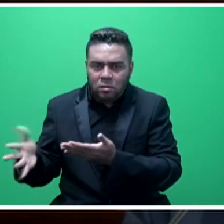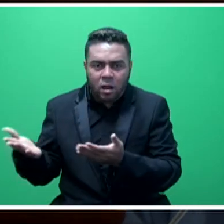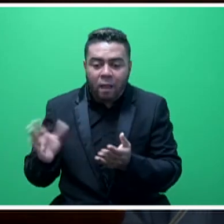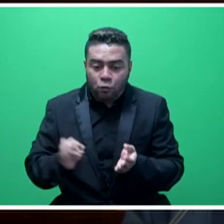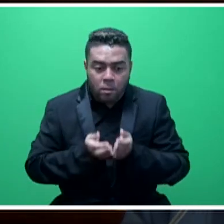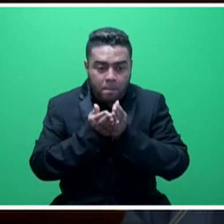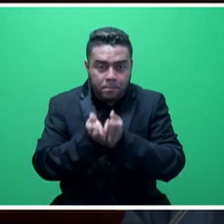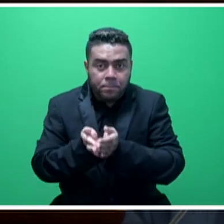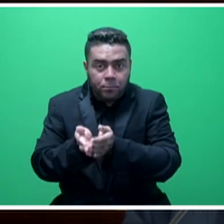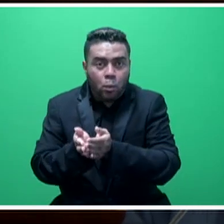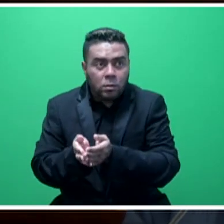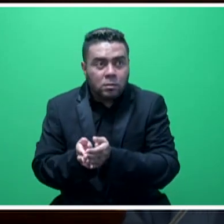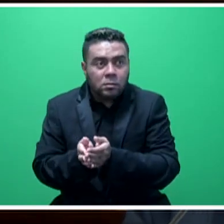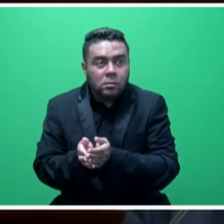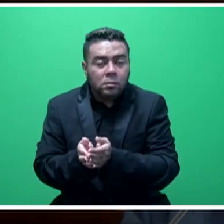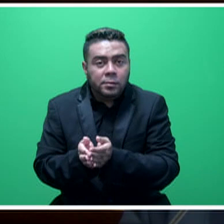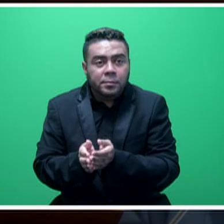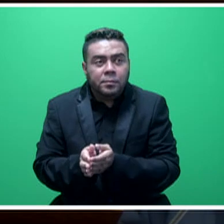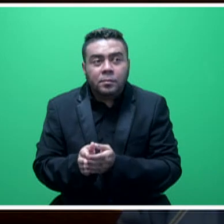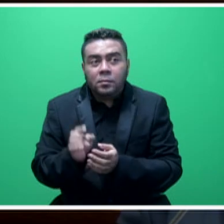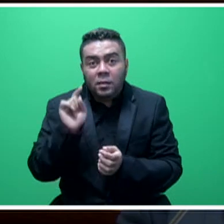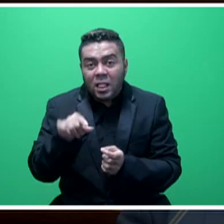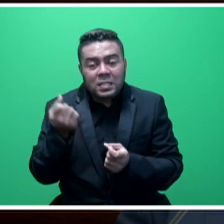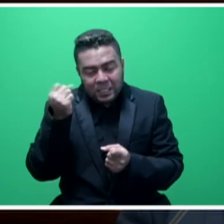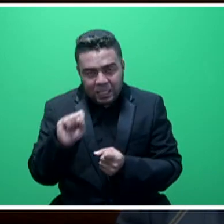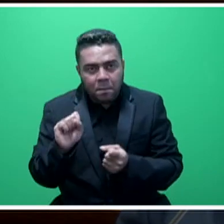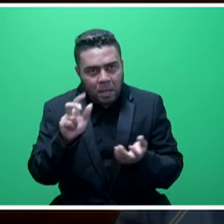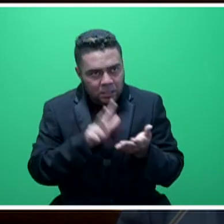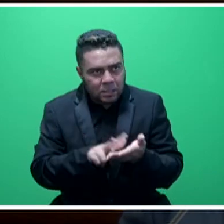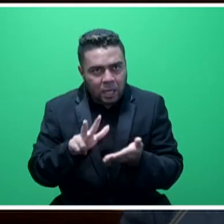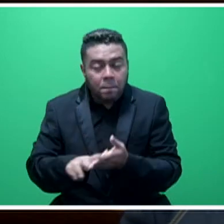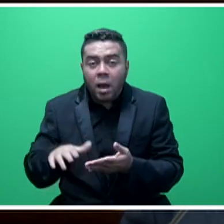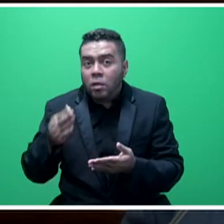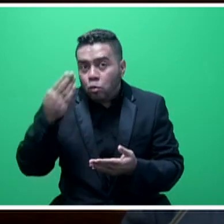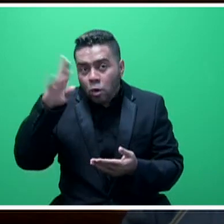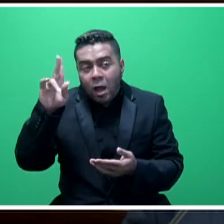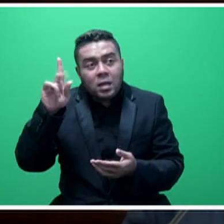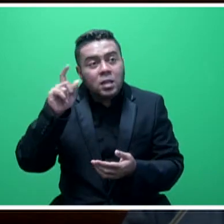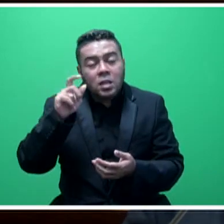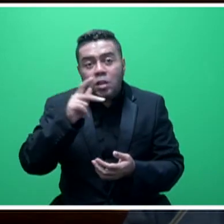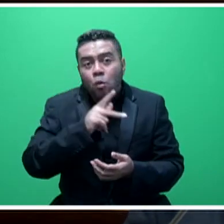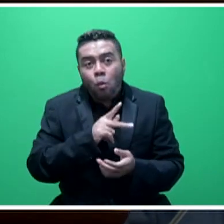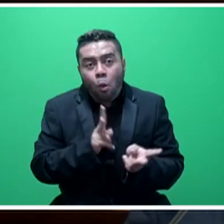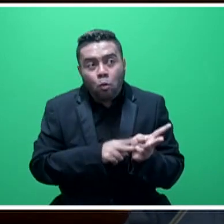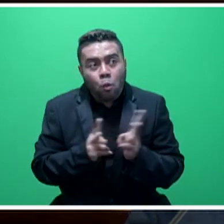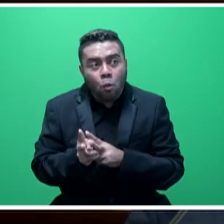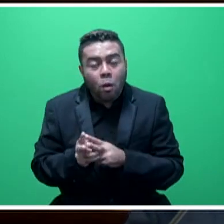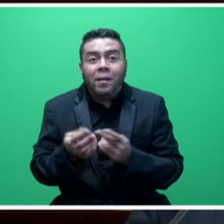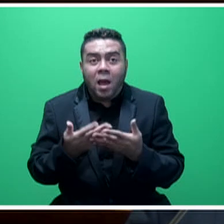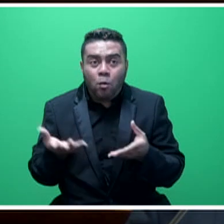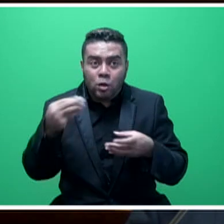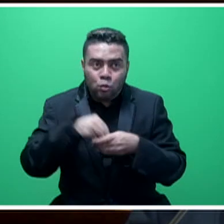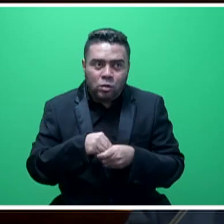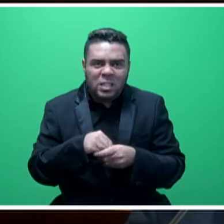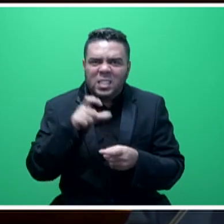during the provision of these services. This is still being signed off by the Tarangi Koro or the Tarangi Vanua, and the Ministry has also now included